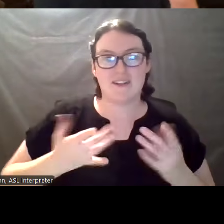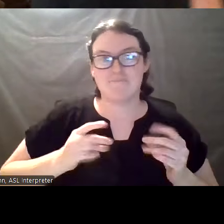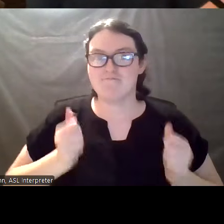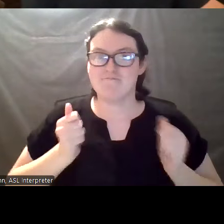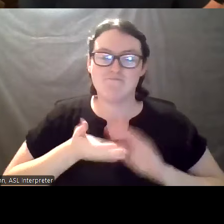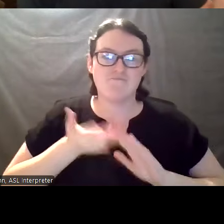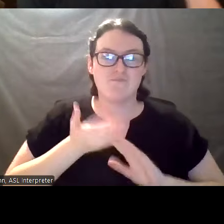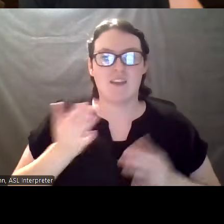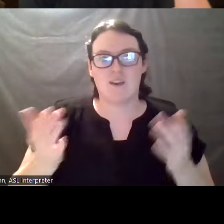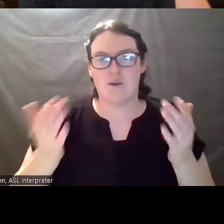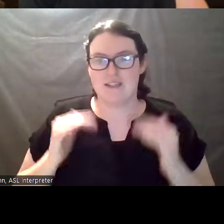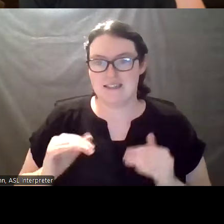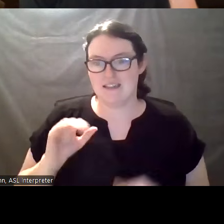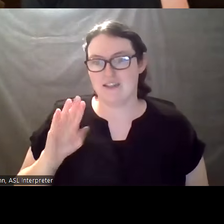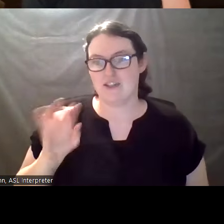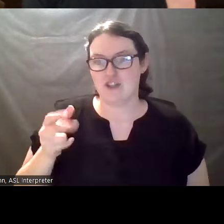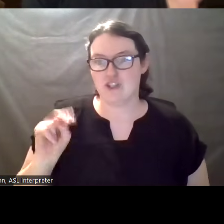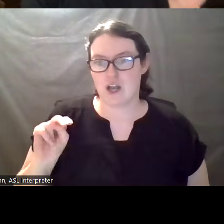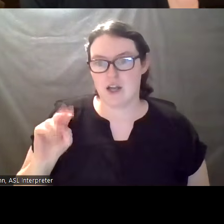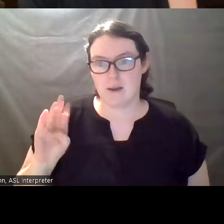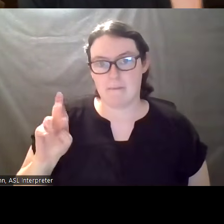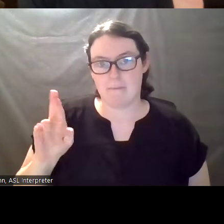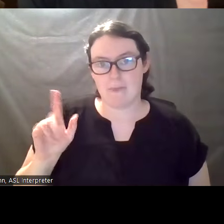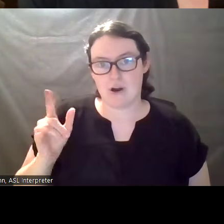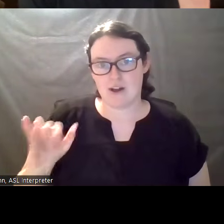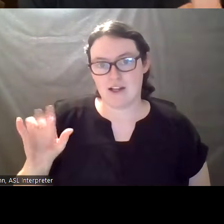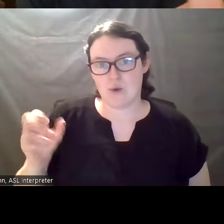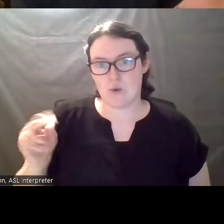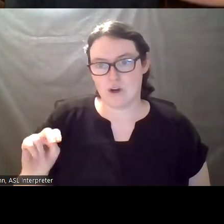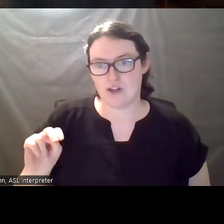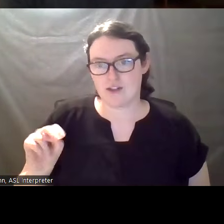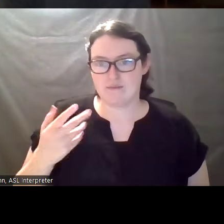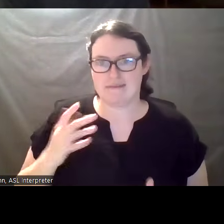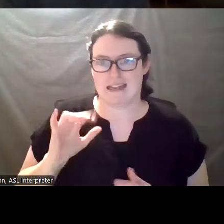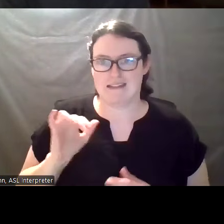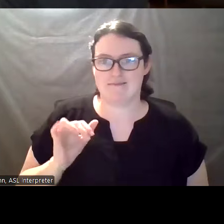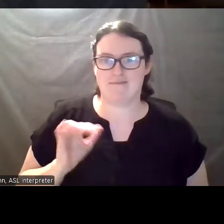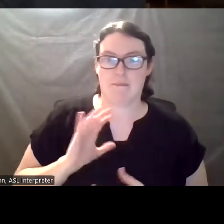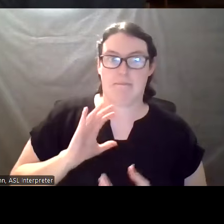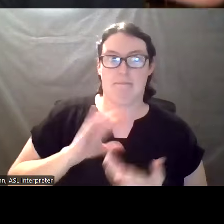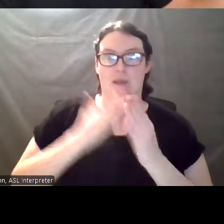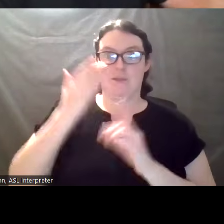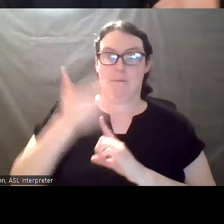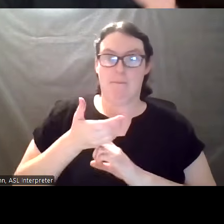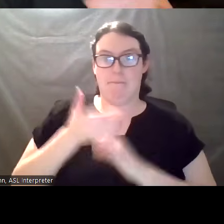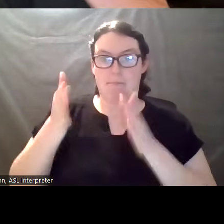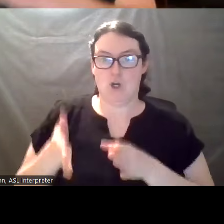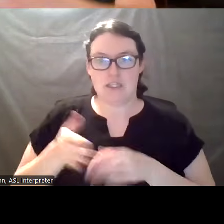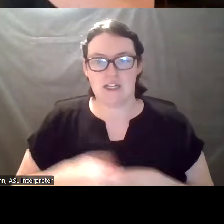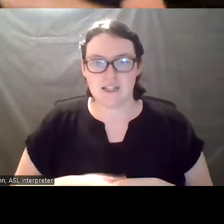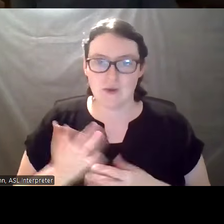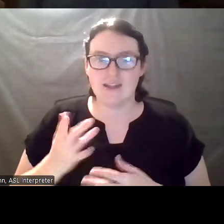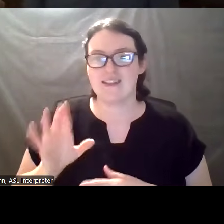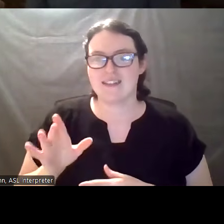Barleycorn, which is a song that takes us, it's sort of, we have a personified barleycorn, and it takes us him from the field as he's processed and